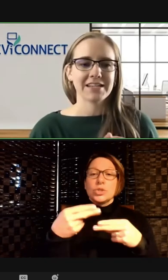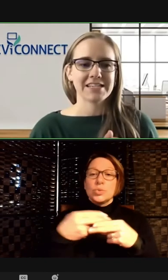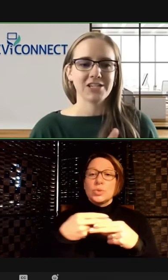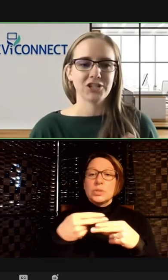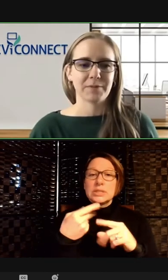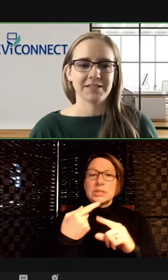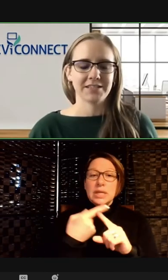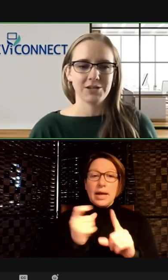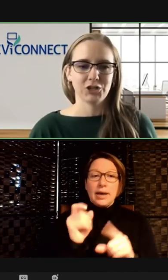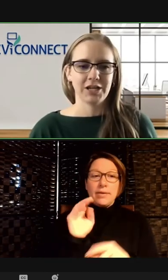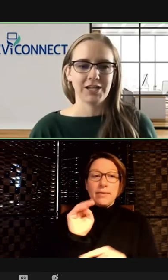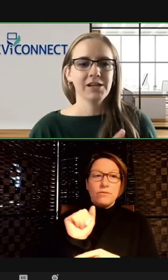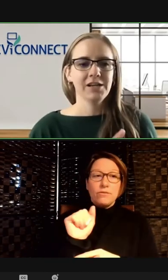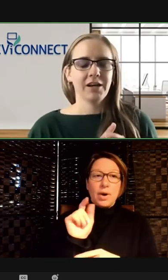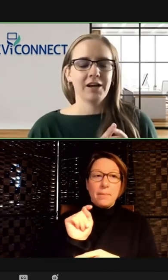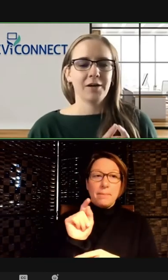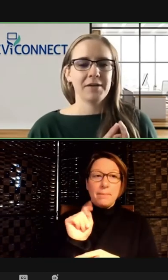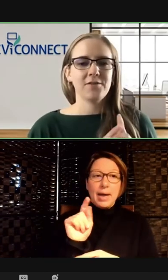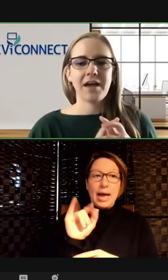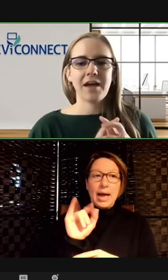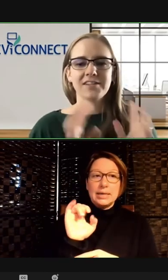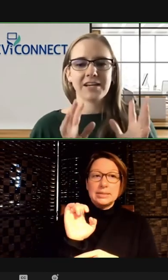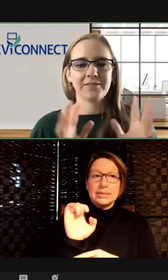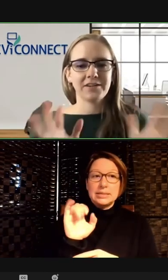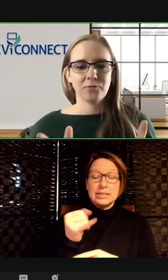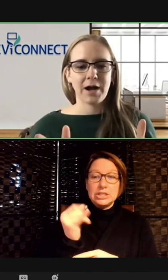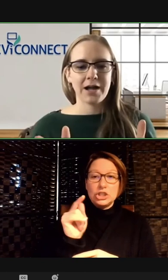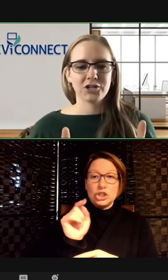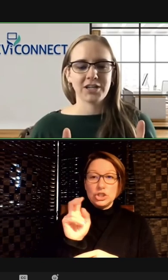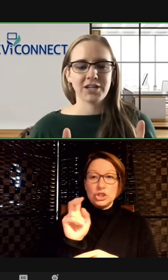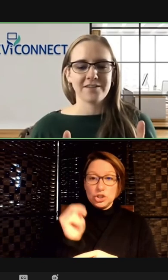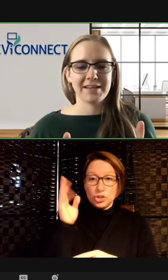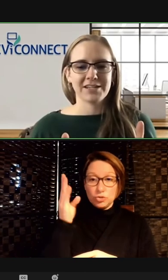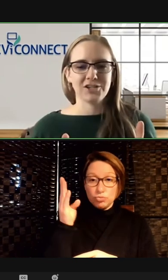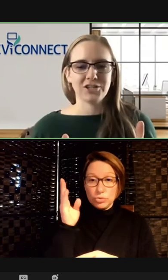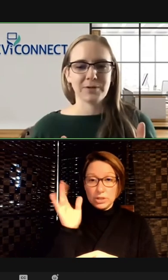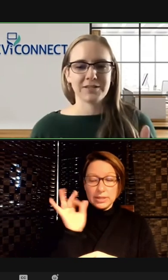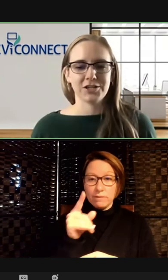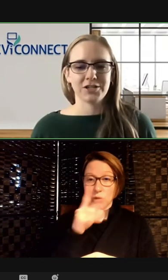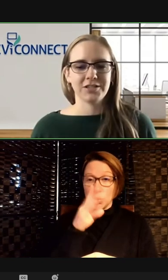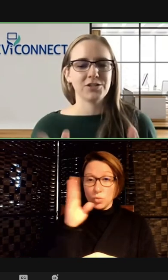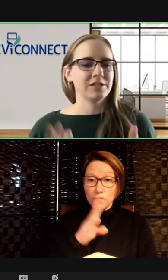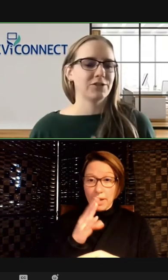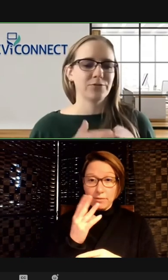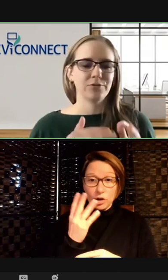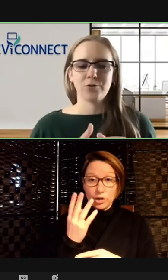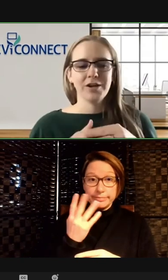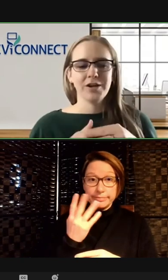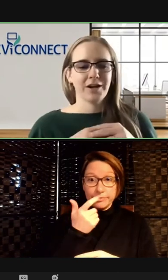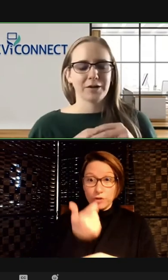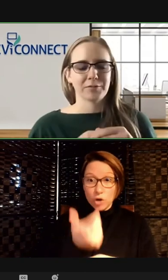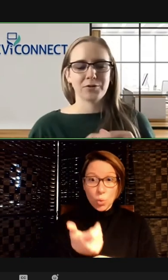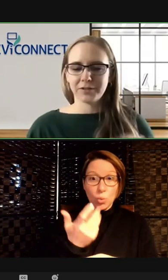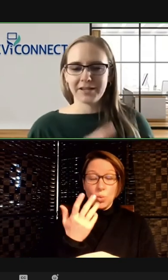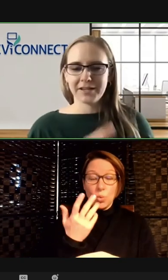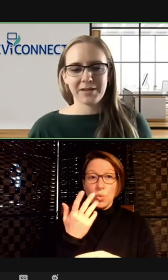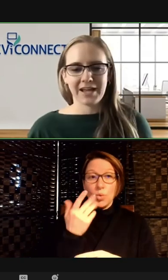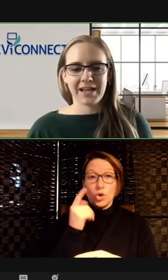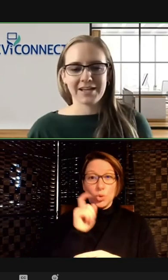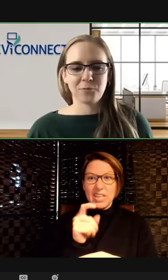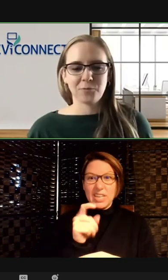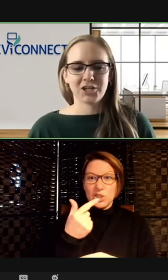from Matt Tejan's presentation. And if you haven't ever watched any of Matt Tejan's presentations, you need to go